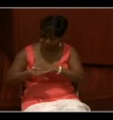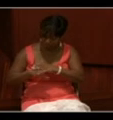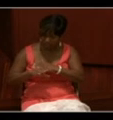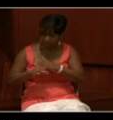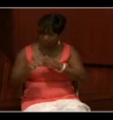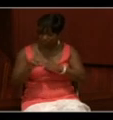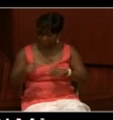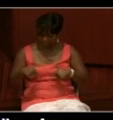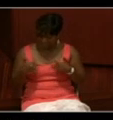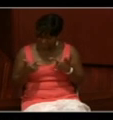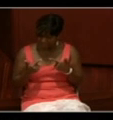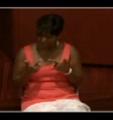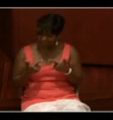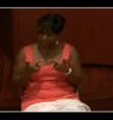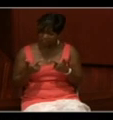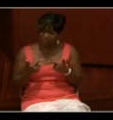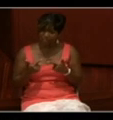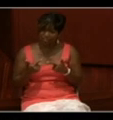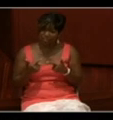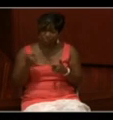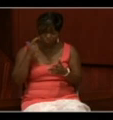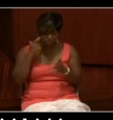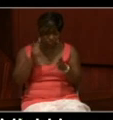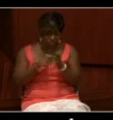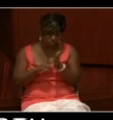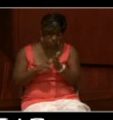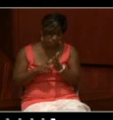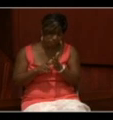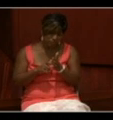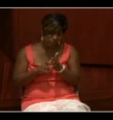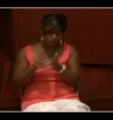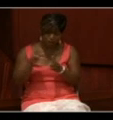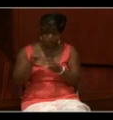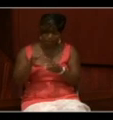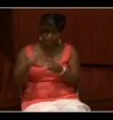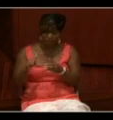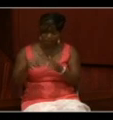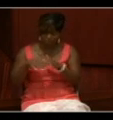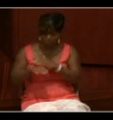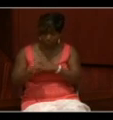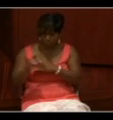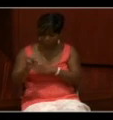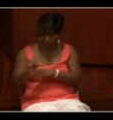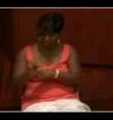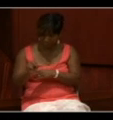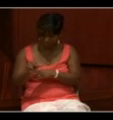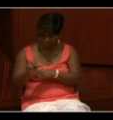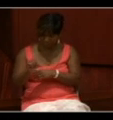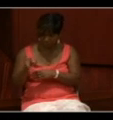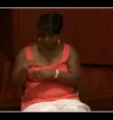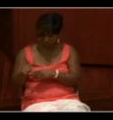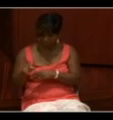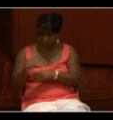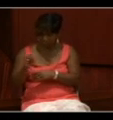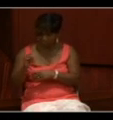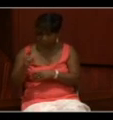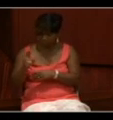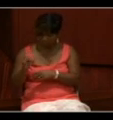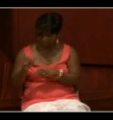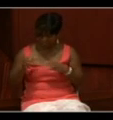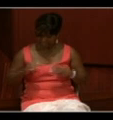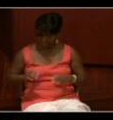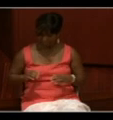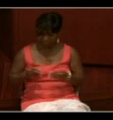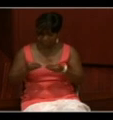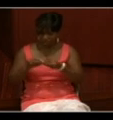living arrangements. You'll note here that Mary was born in the U.S., so thus she was a U.S. citizen, but that she had lost